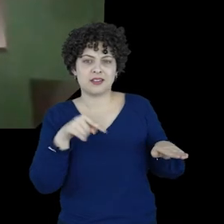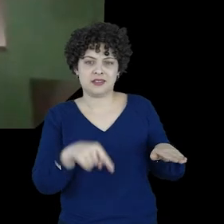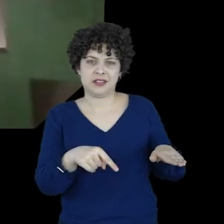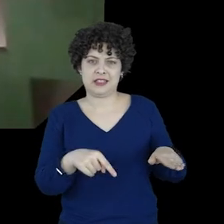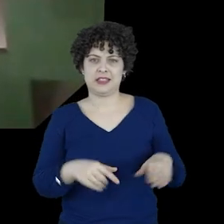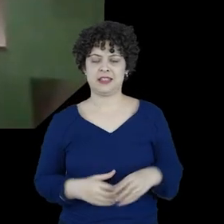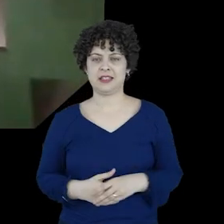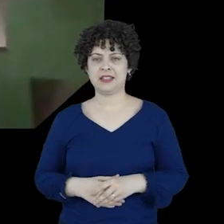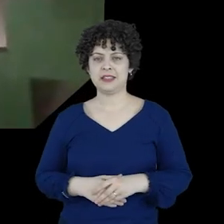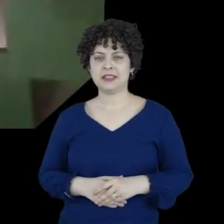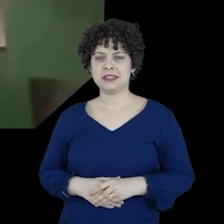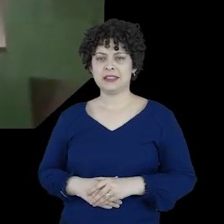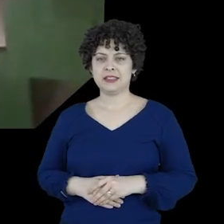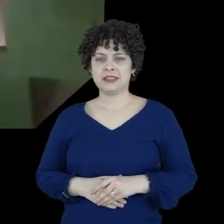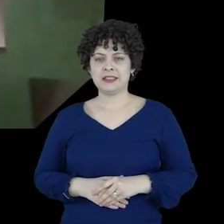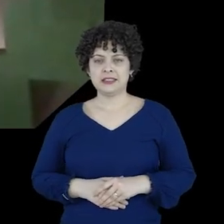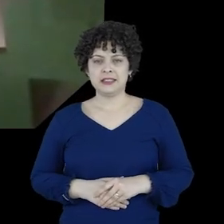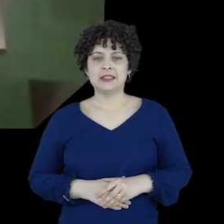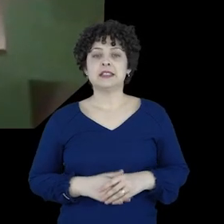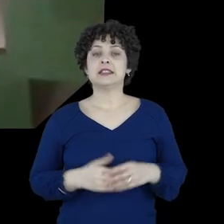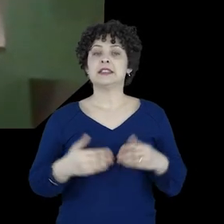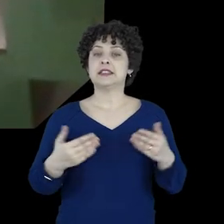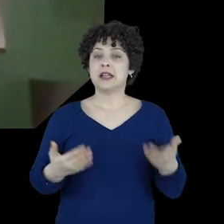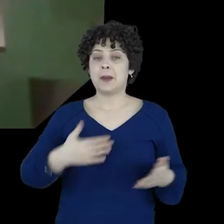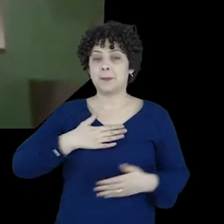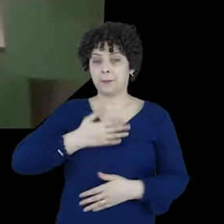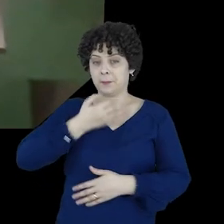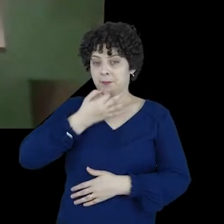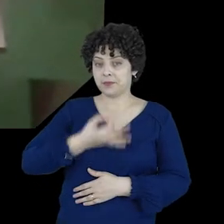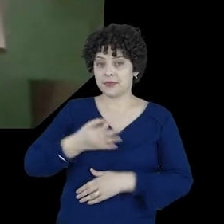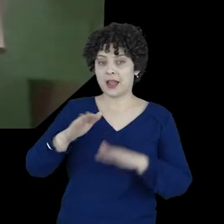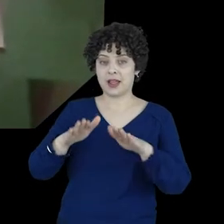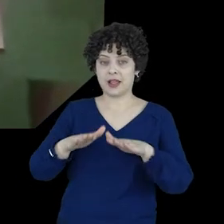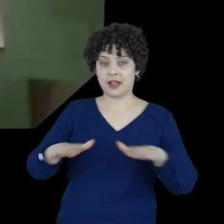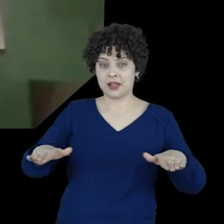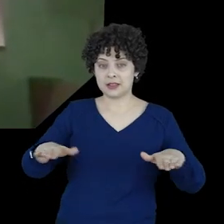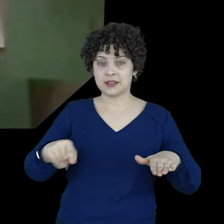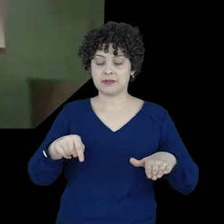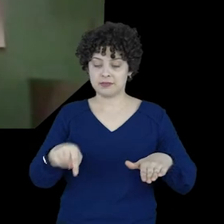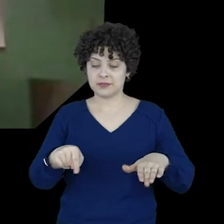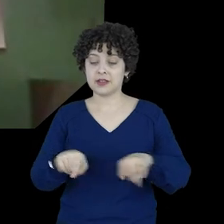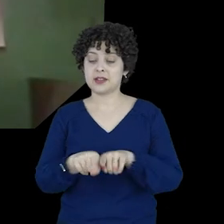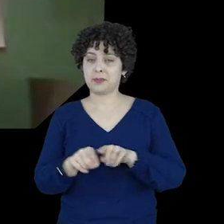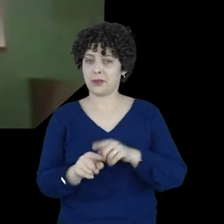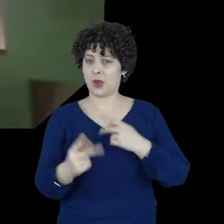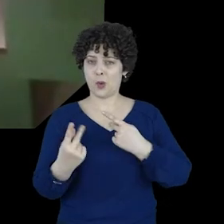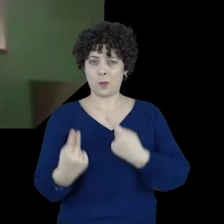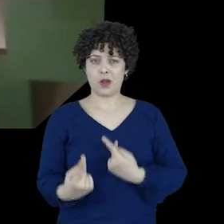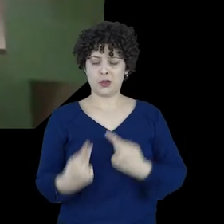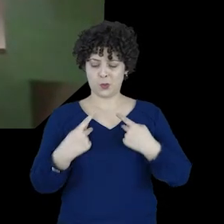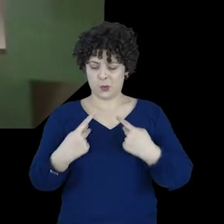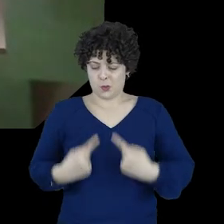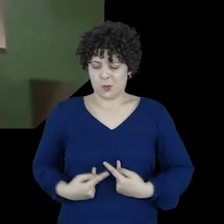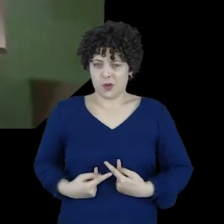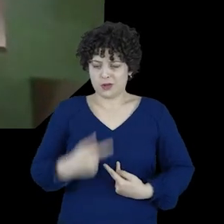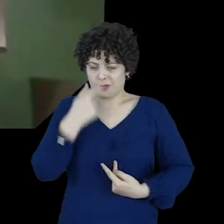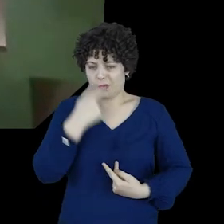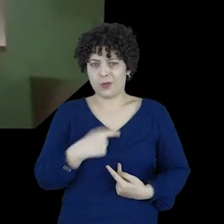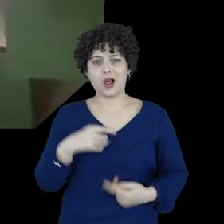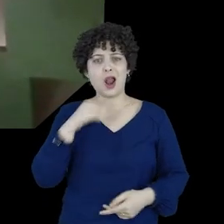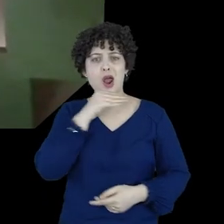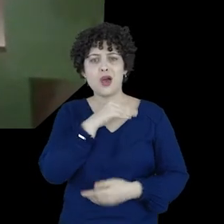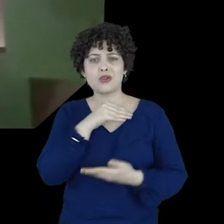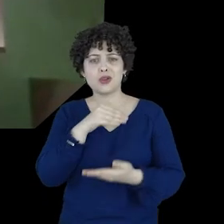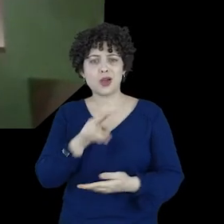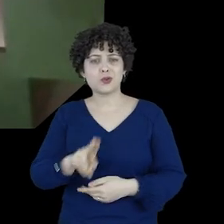the interest of children at the end of the day? And for me, because children are human beings, clearly they're